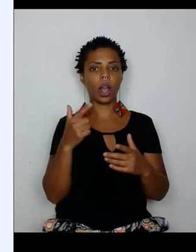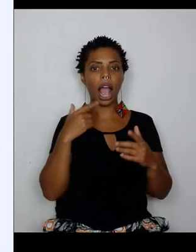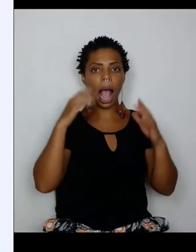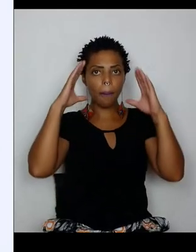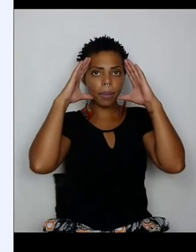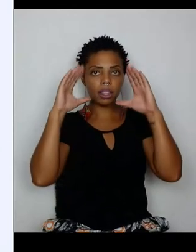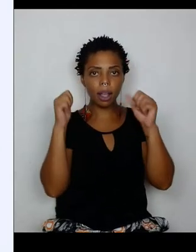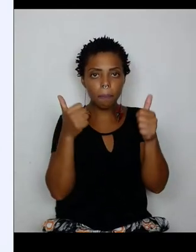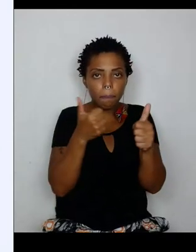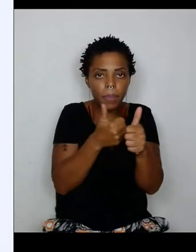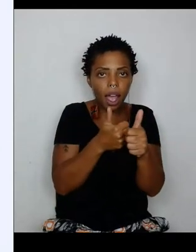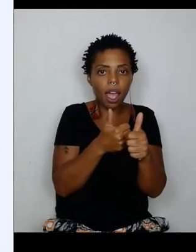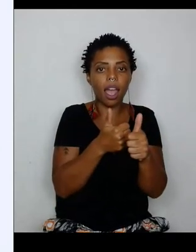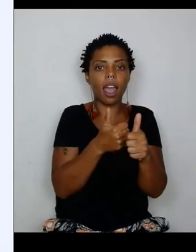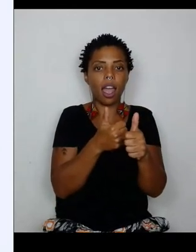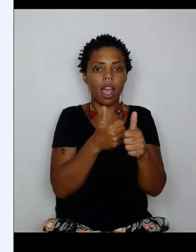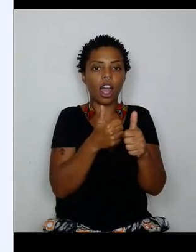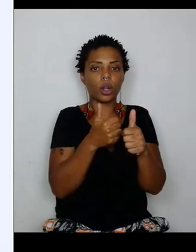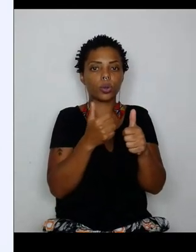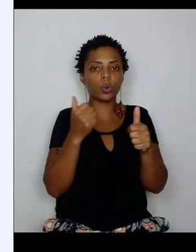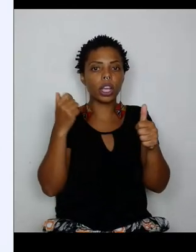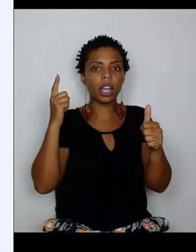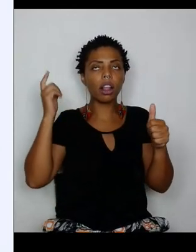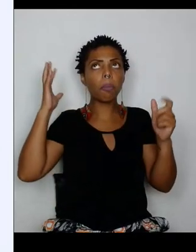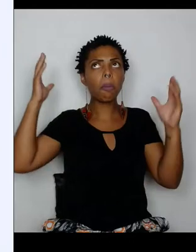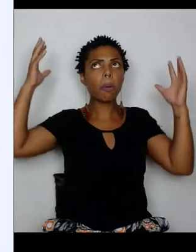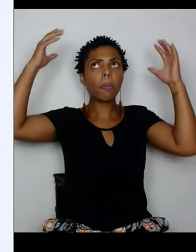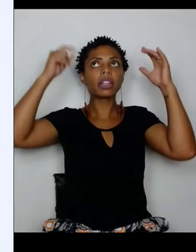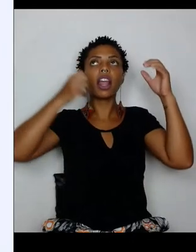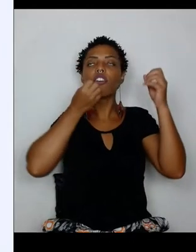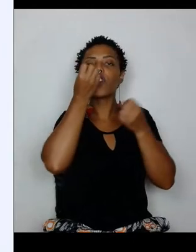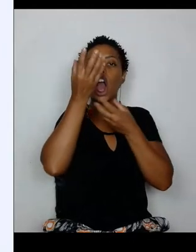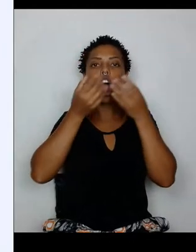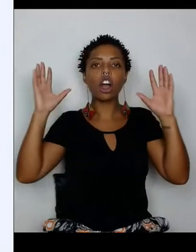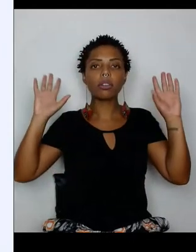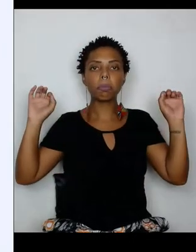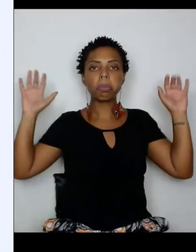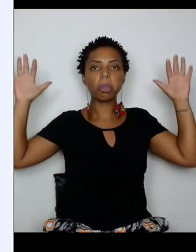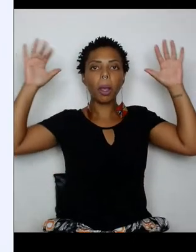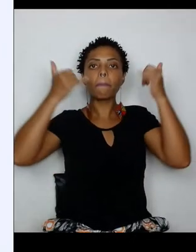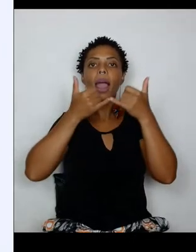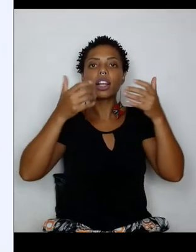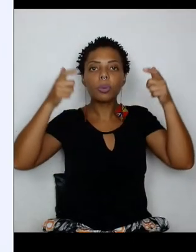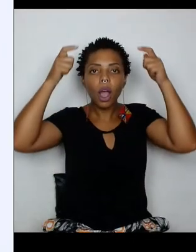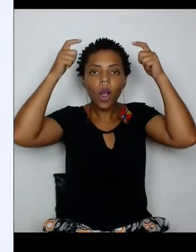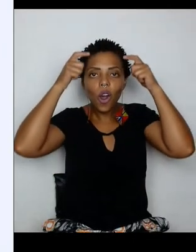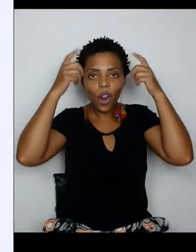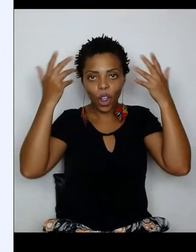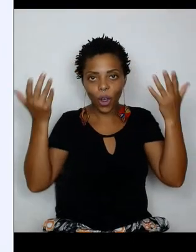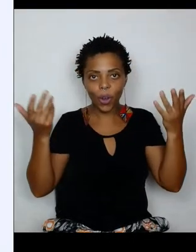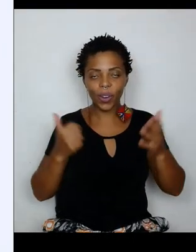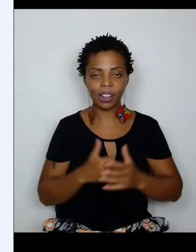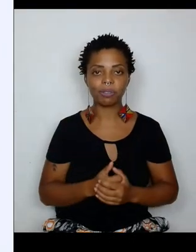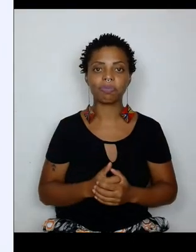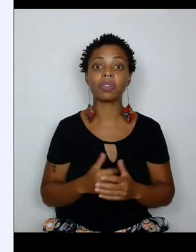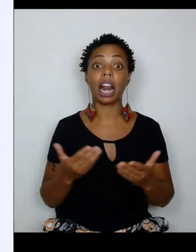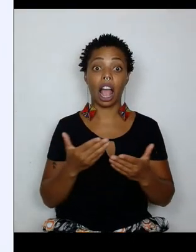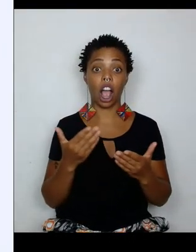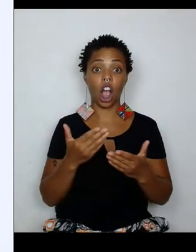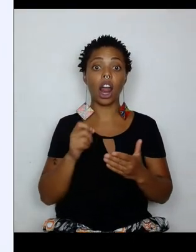crown them like a ceremonial headdress now it is the older woman who is positioned higher in the picture